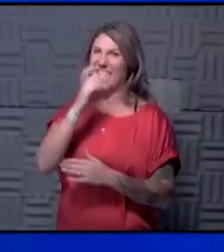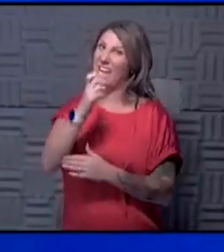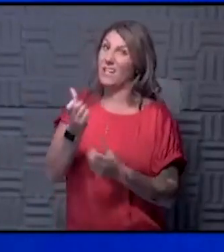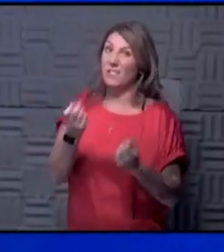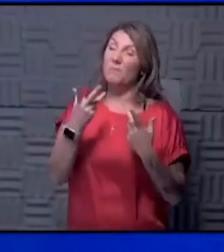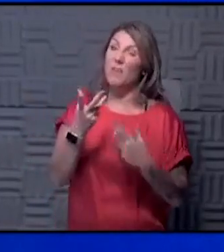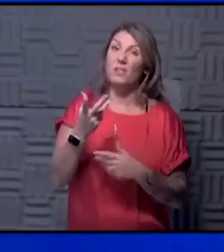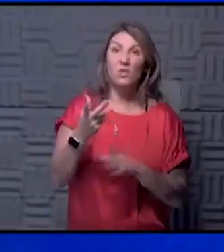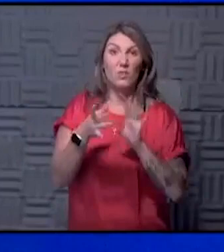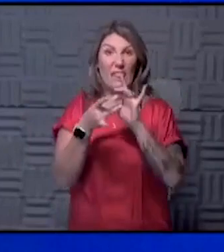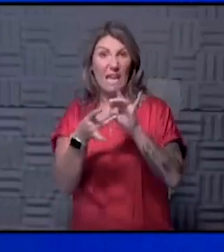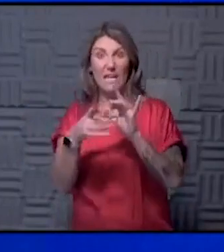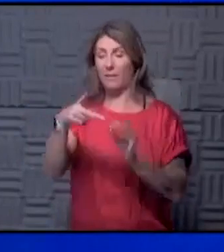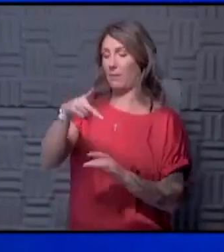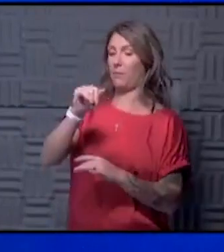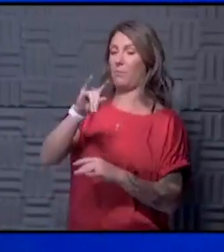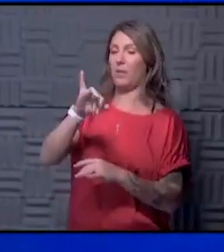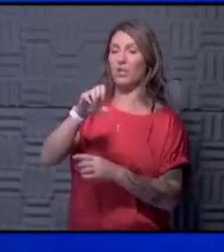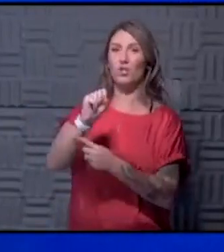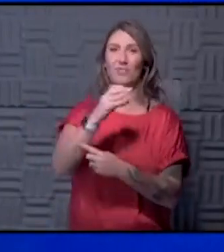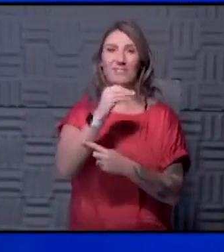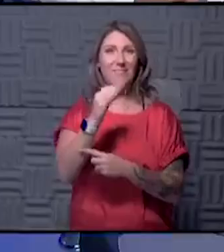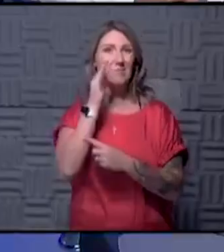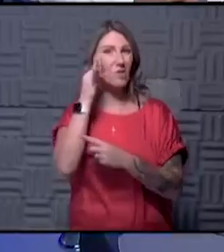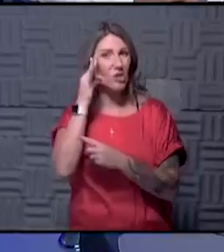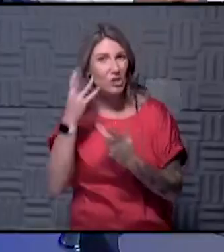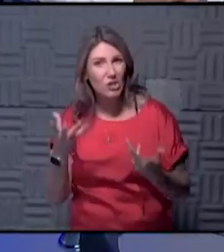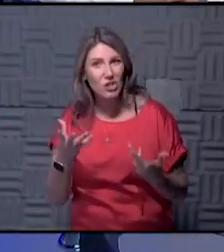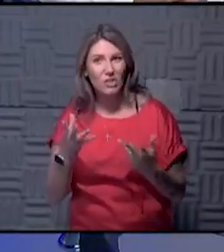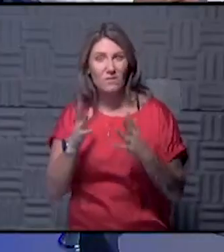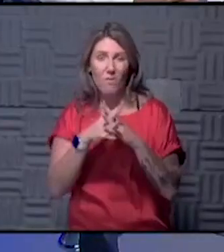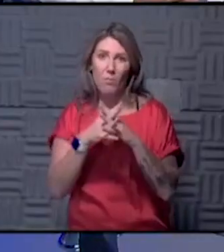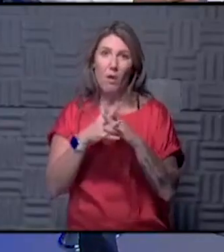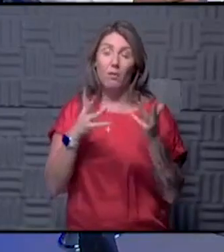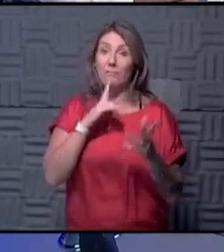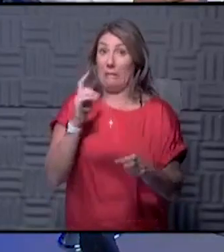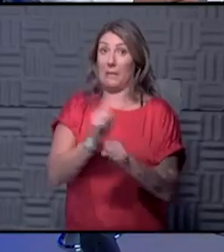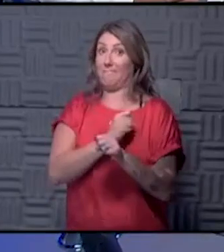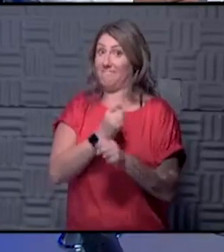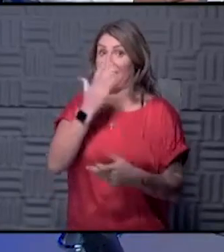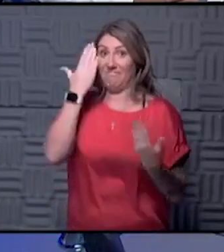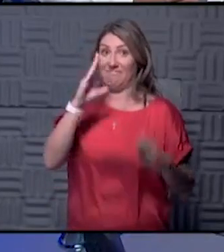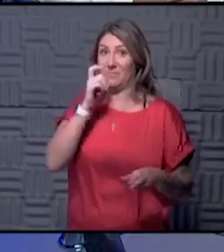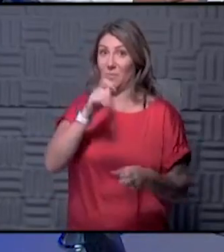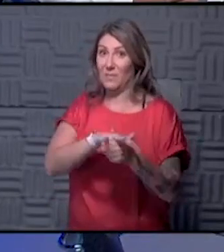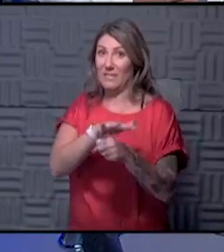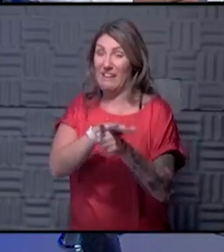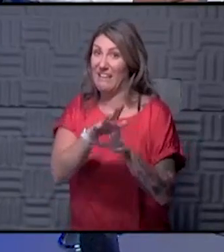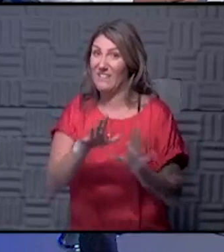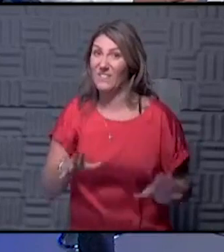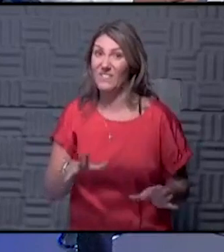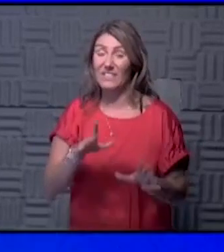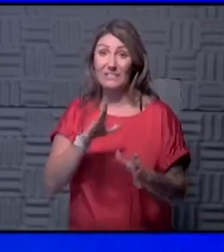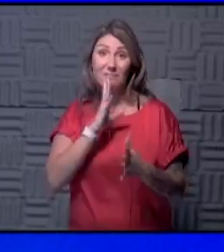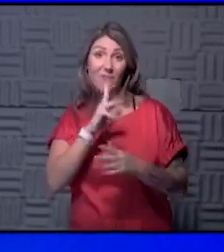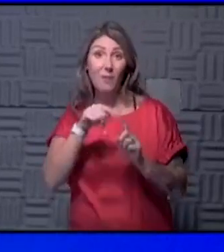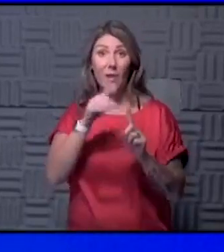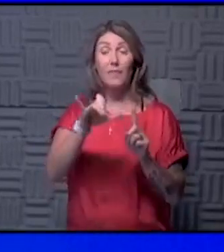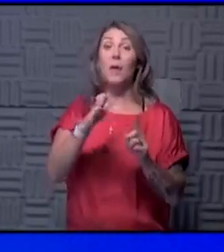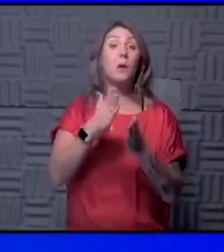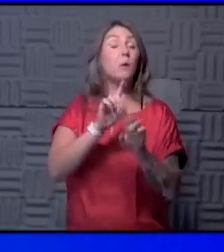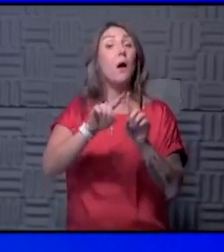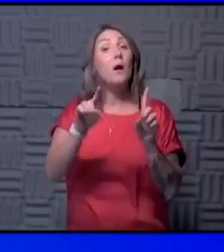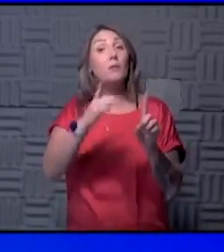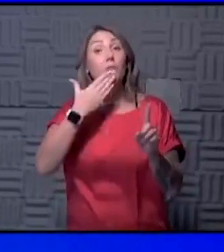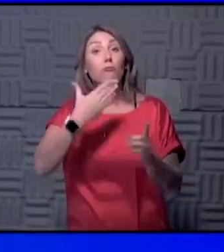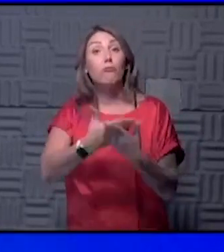about the Patriots and the Chiefs, really. Yeah, absolutely. I don't know enough either to be able to talk Yeah. about that. But that's a very good